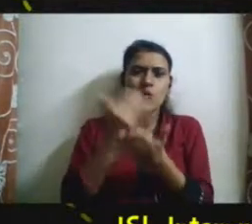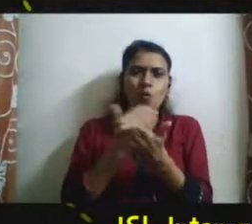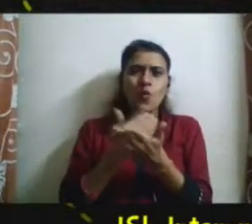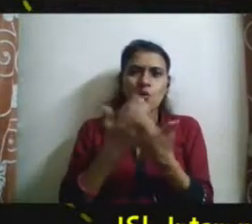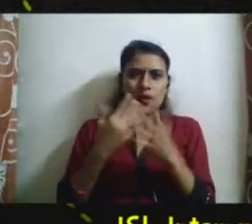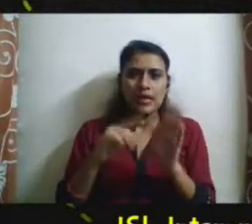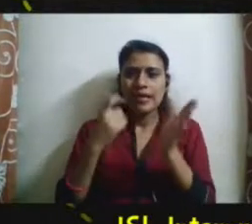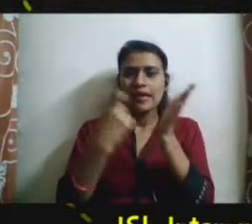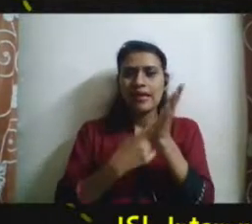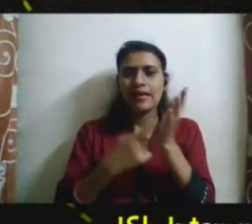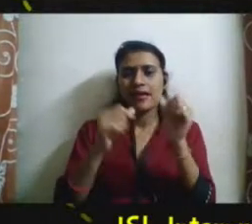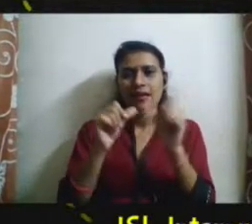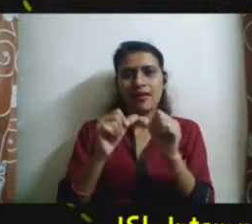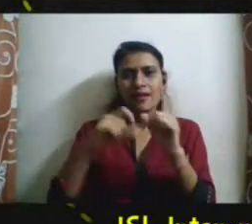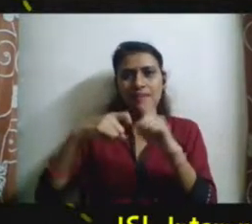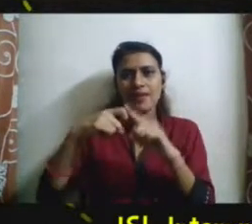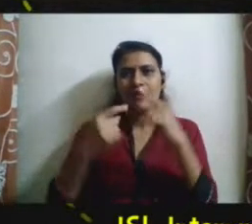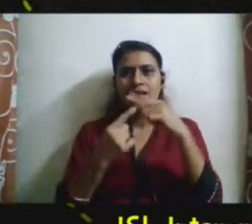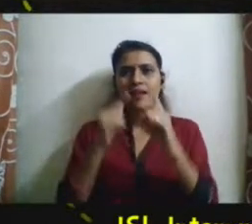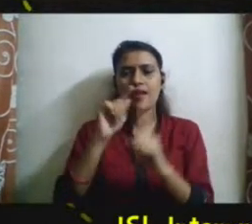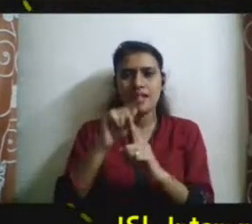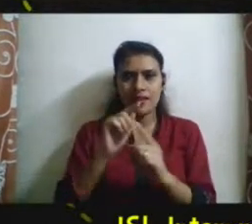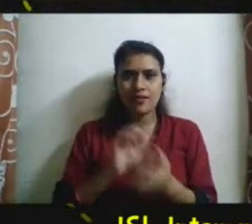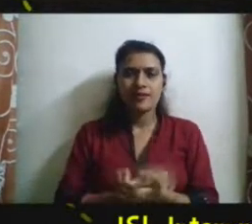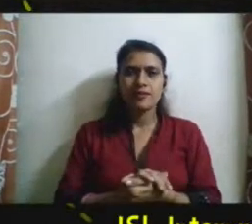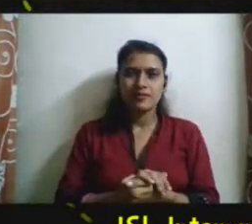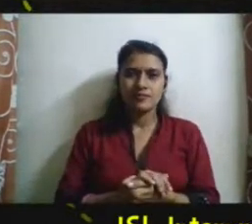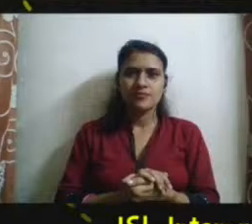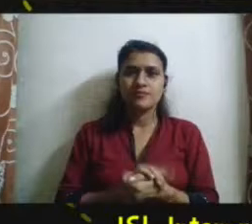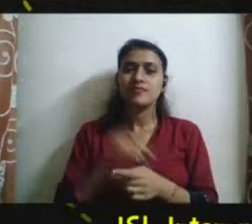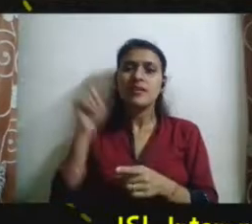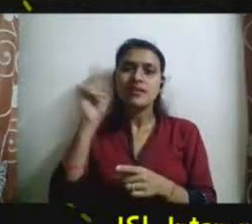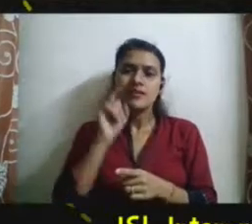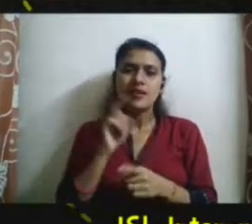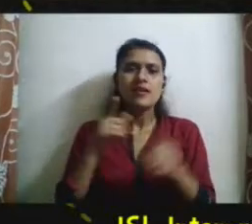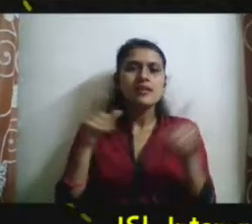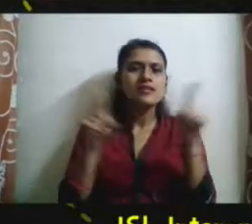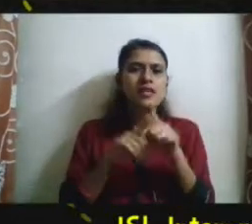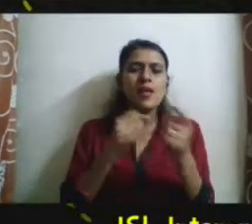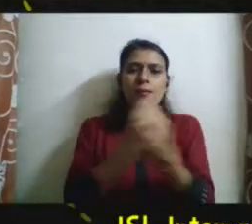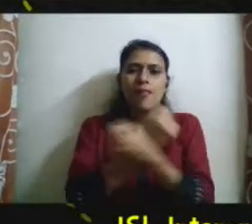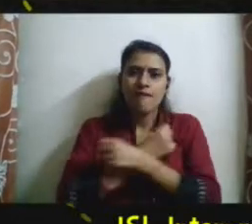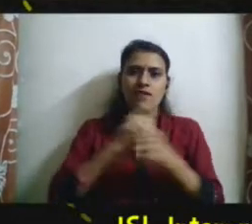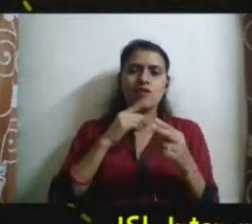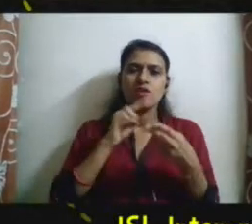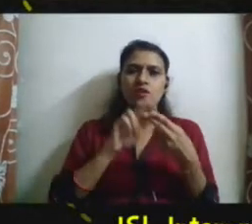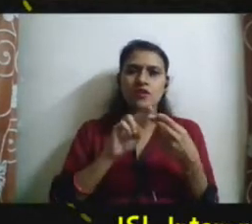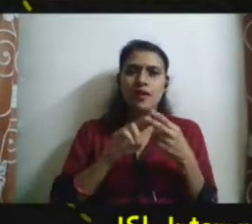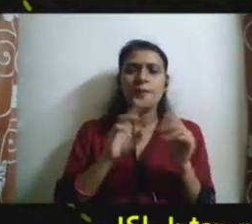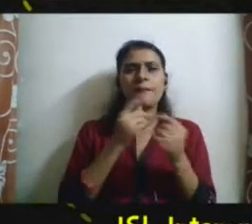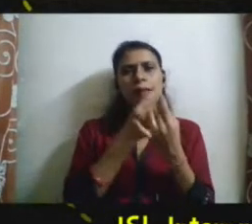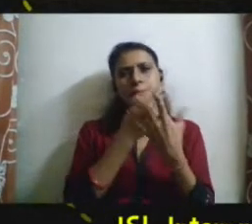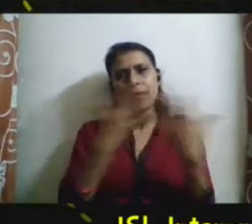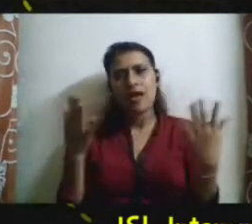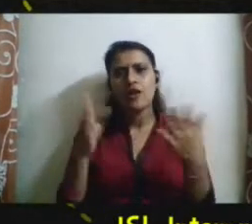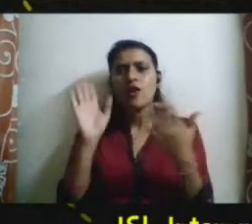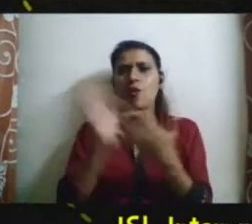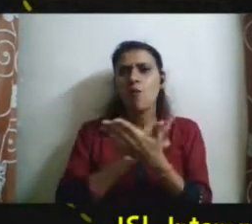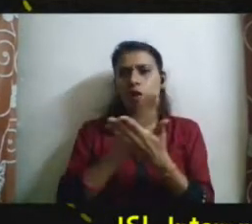Rekti, which talks of same-sex love, and where several poets have